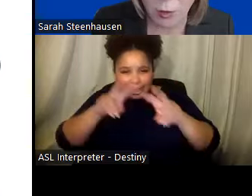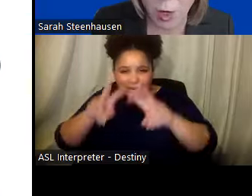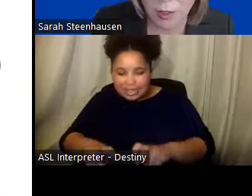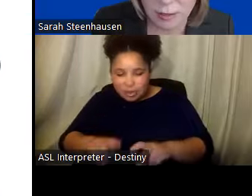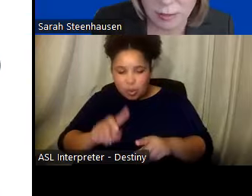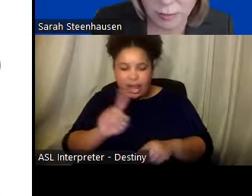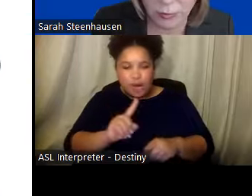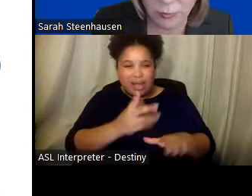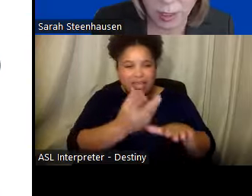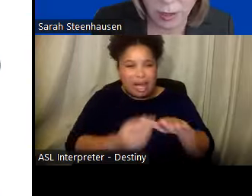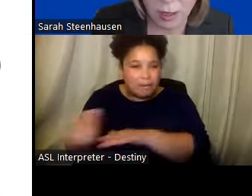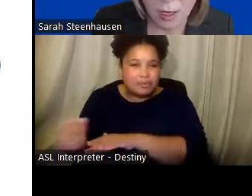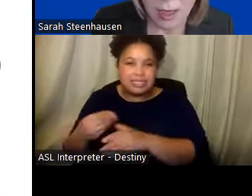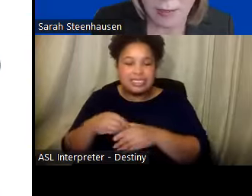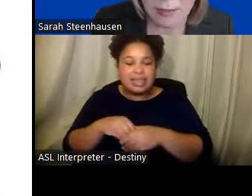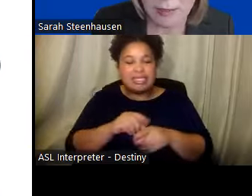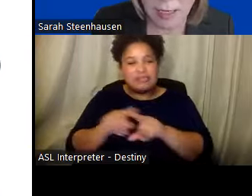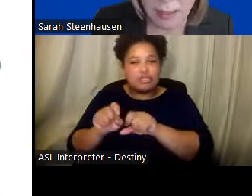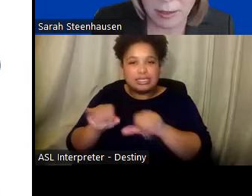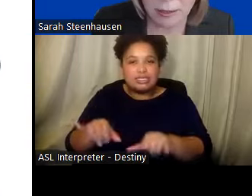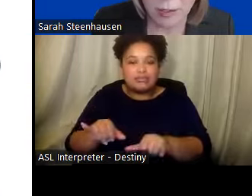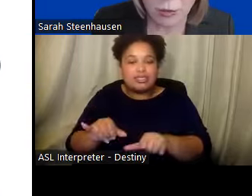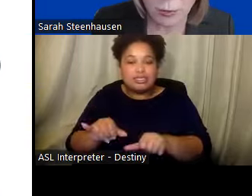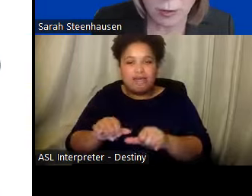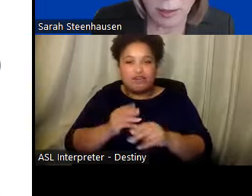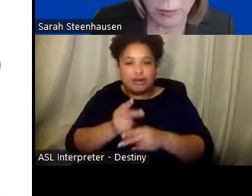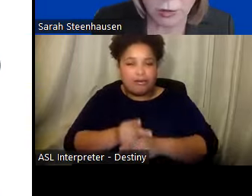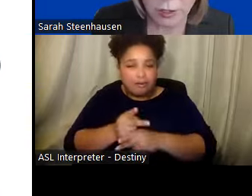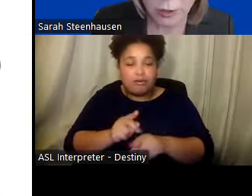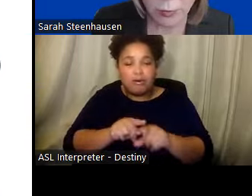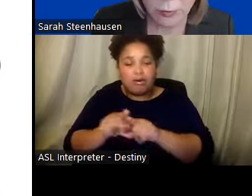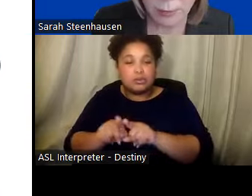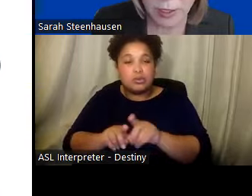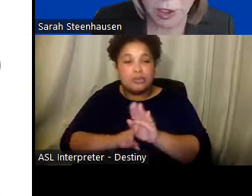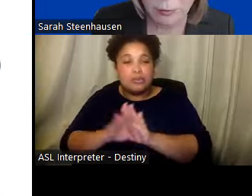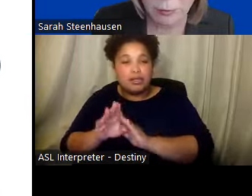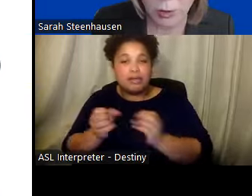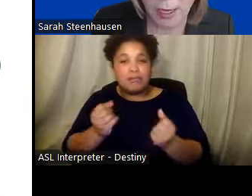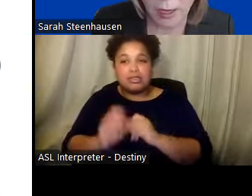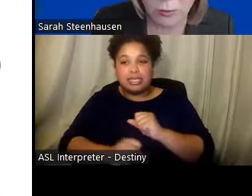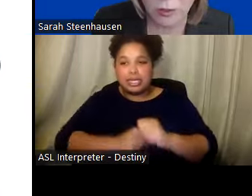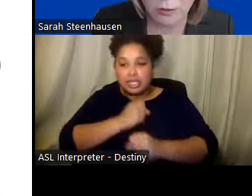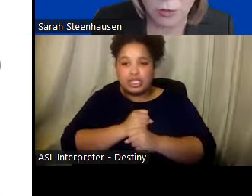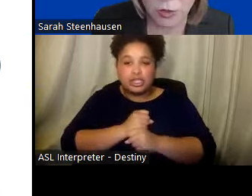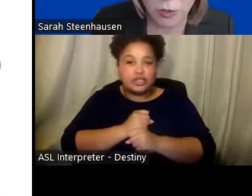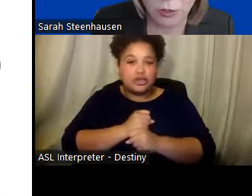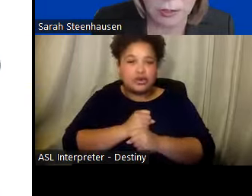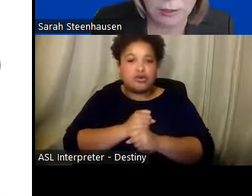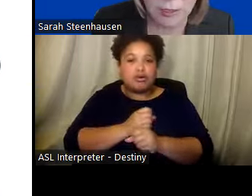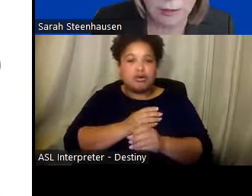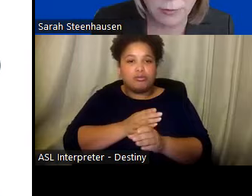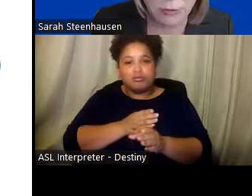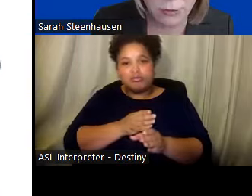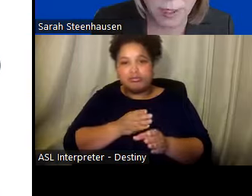system across the system of care. And then second, to build out a multi-year roadmap to actually build out the infrastructure